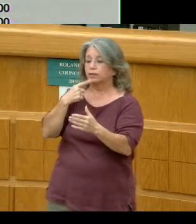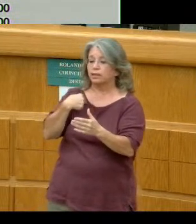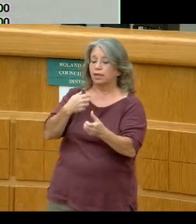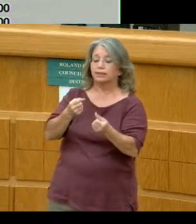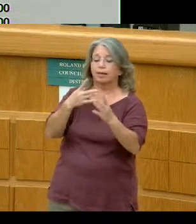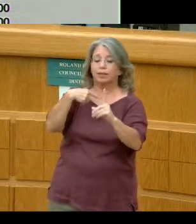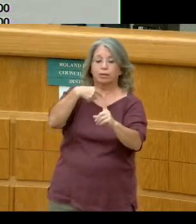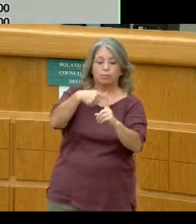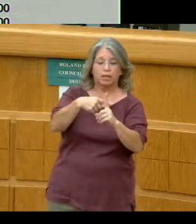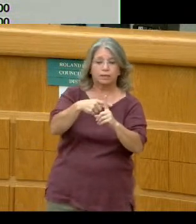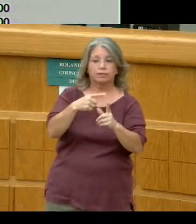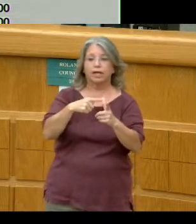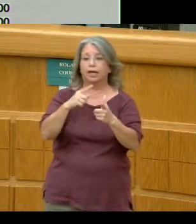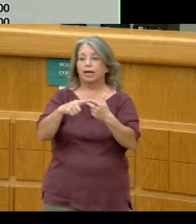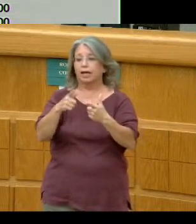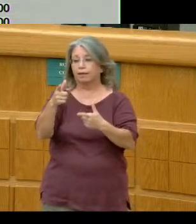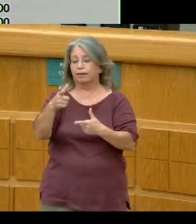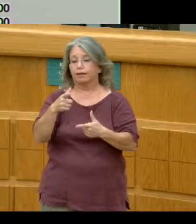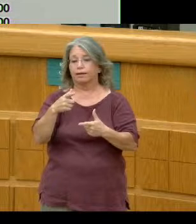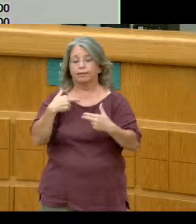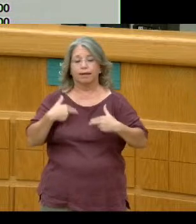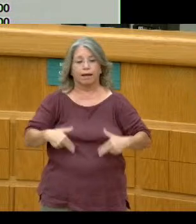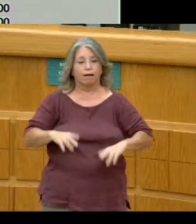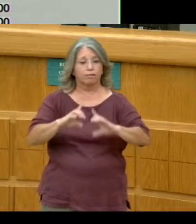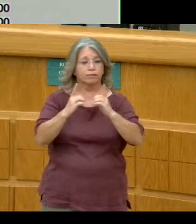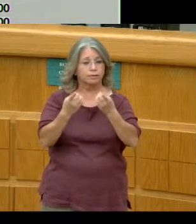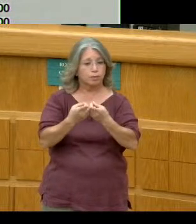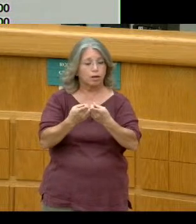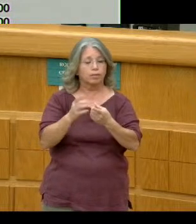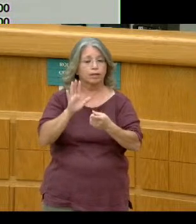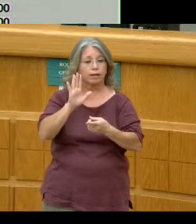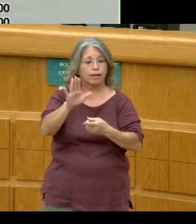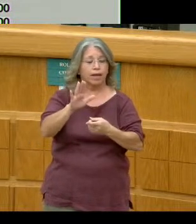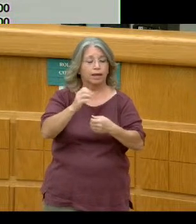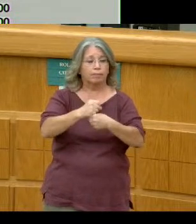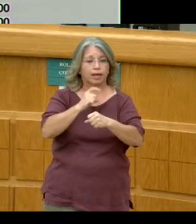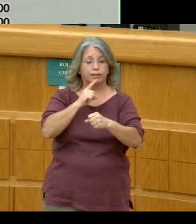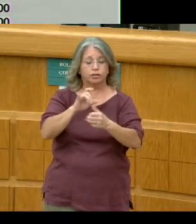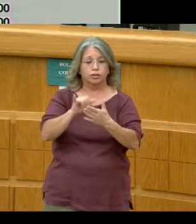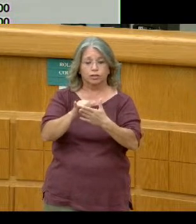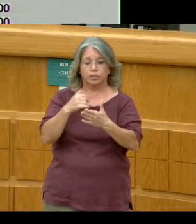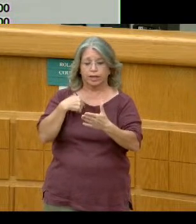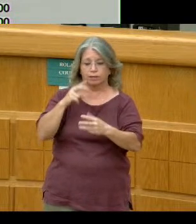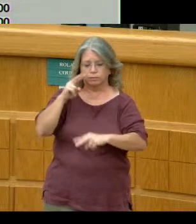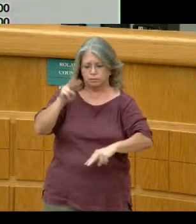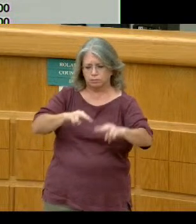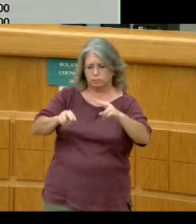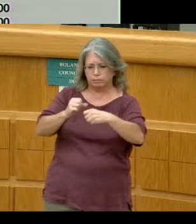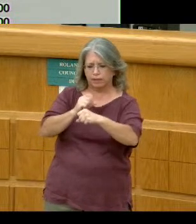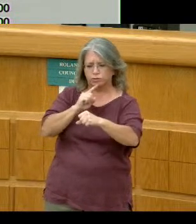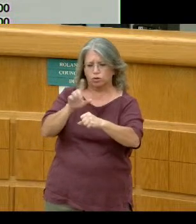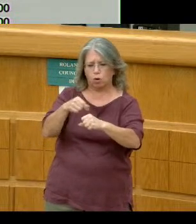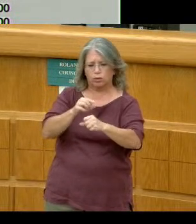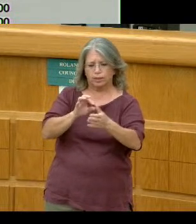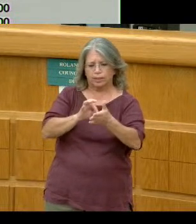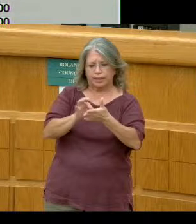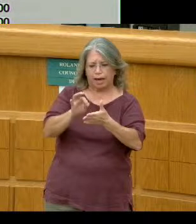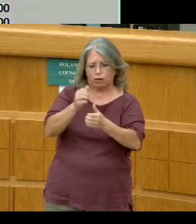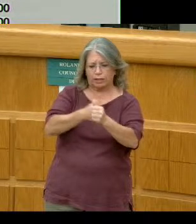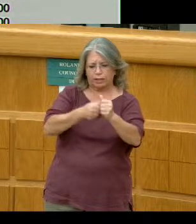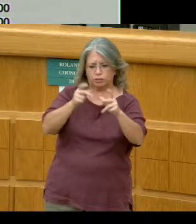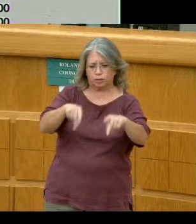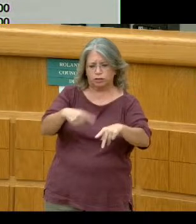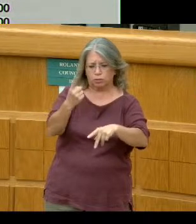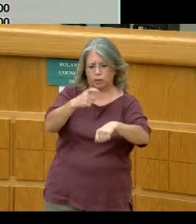person once. Each person once on the positives and on the negatives. And where we can really do a good job of that is on the mobile